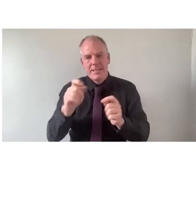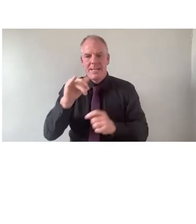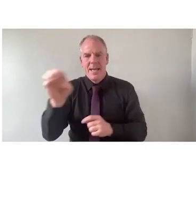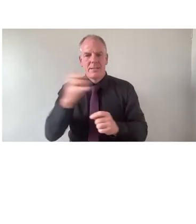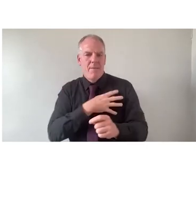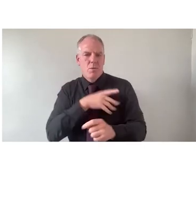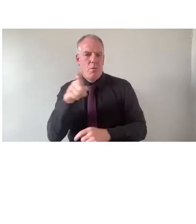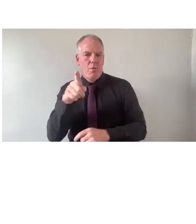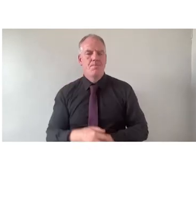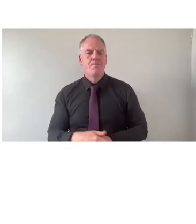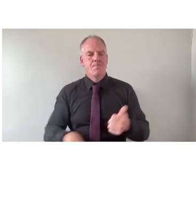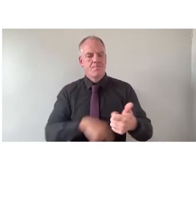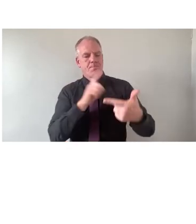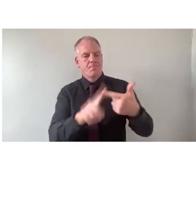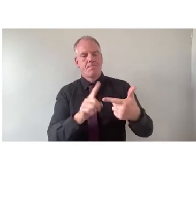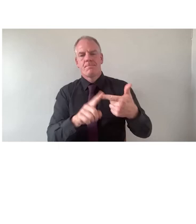officers. There's also